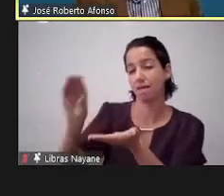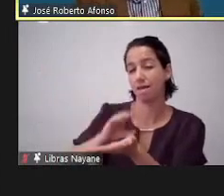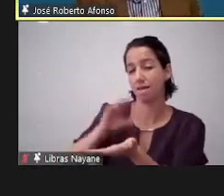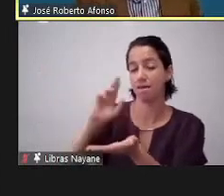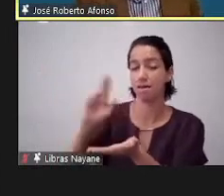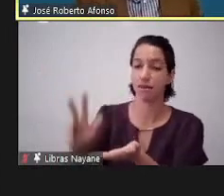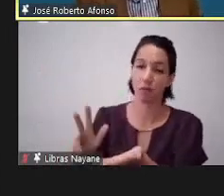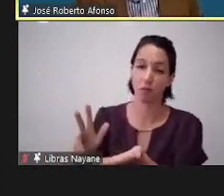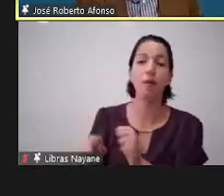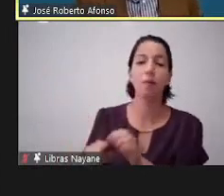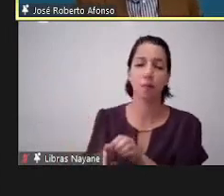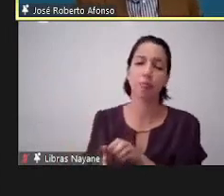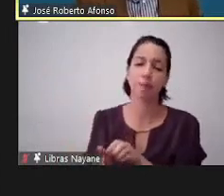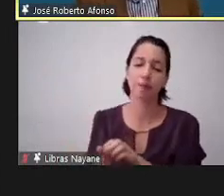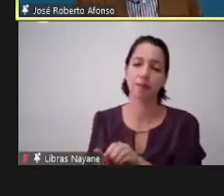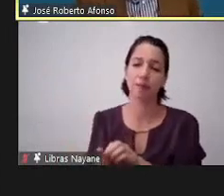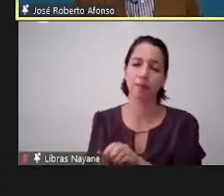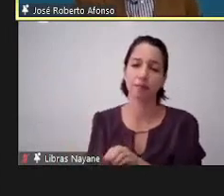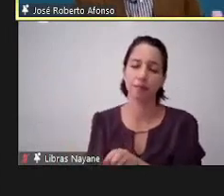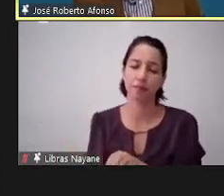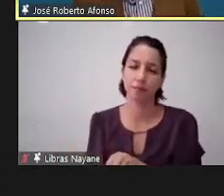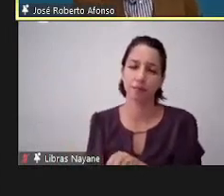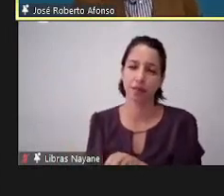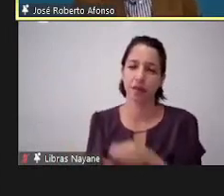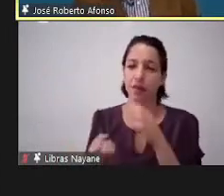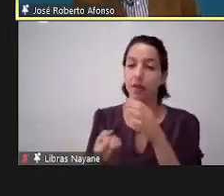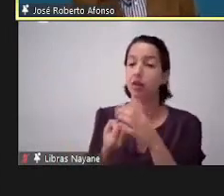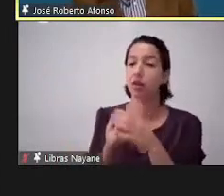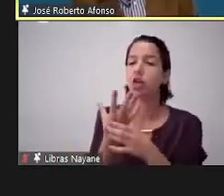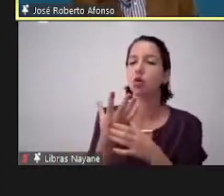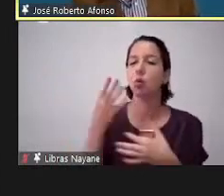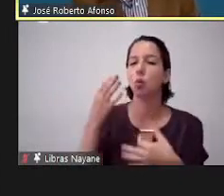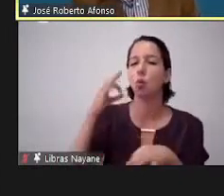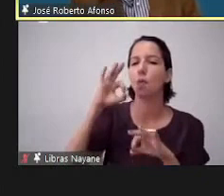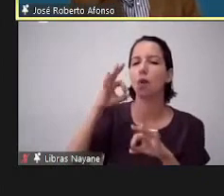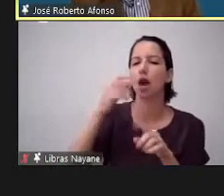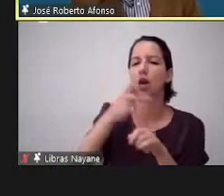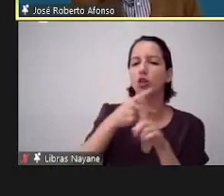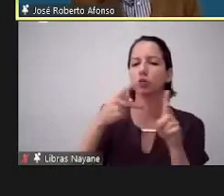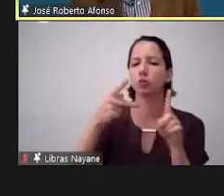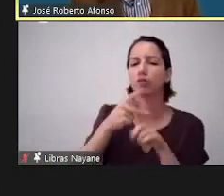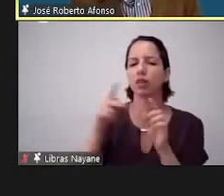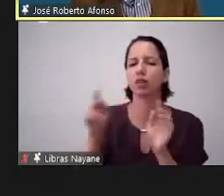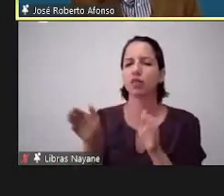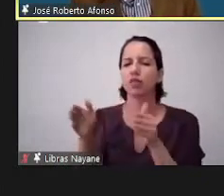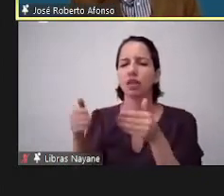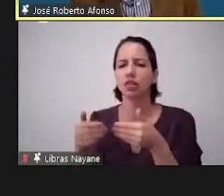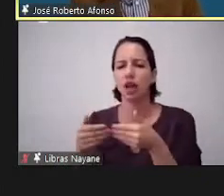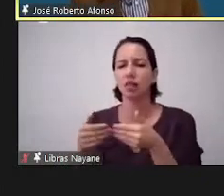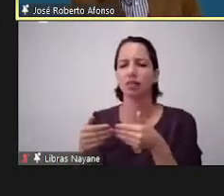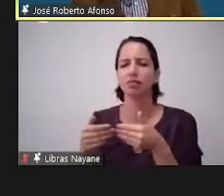type of social security standards. So